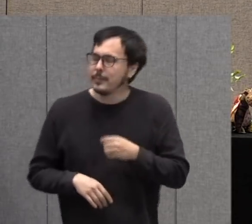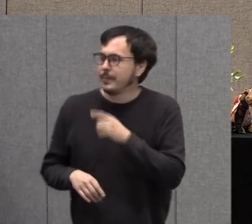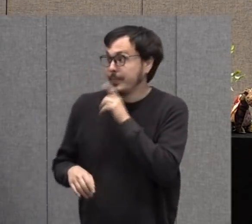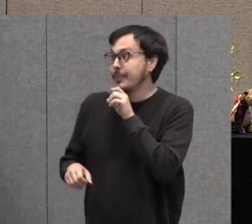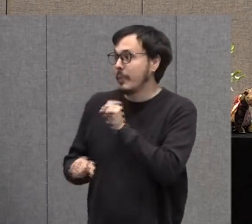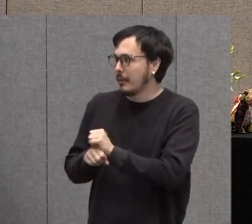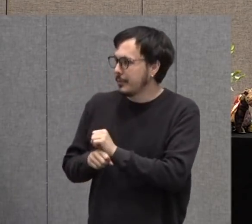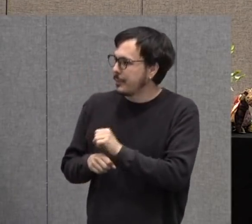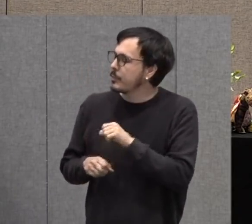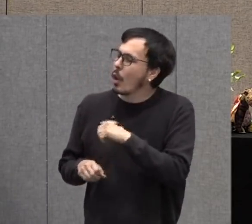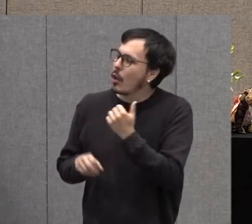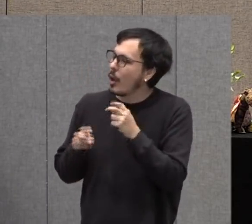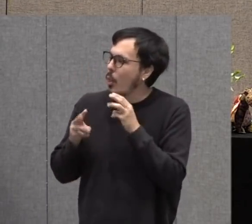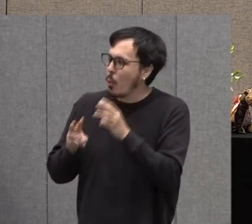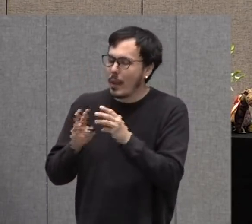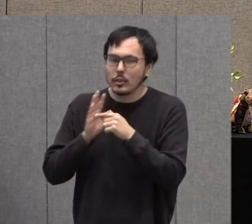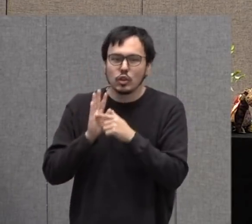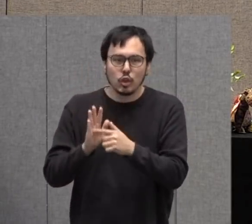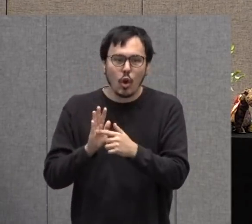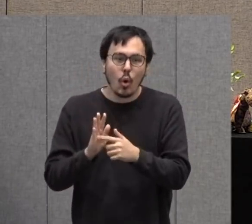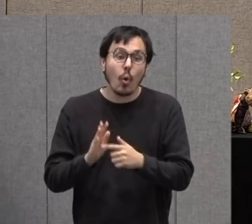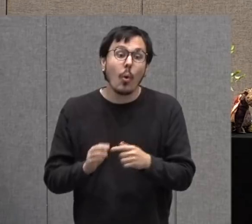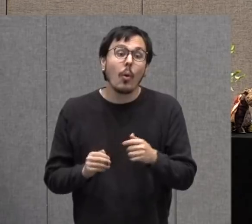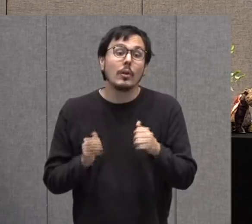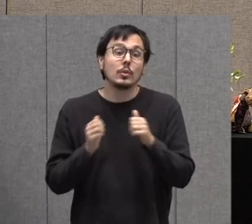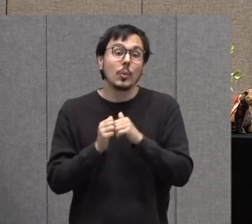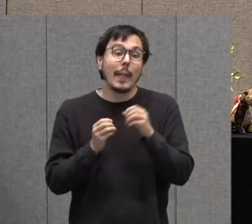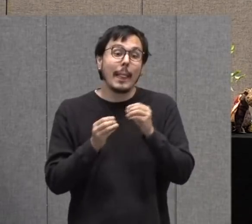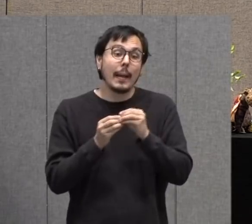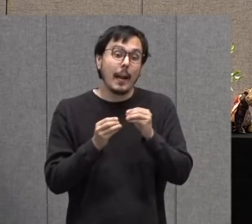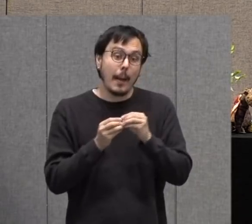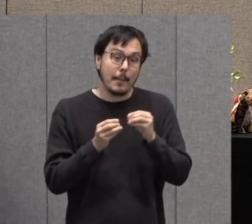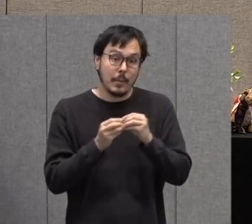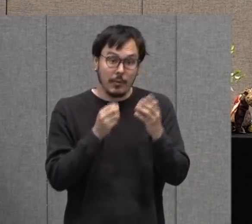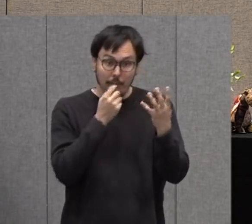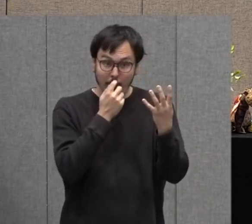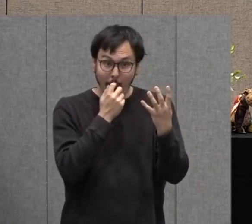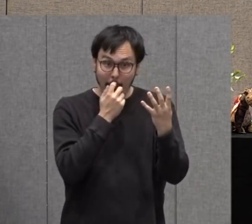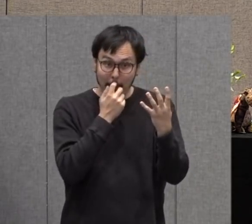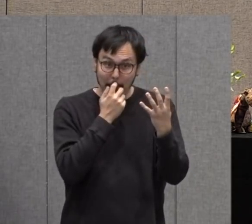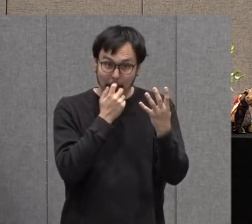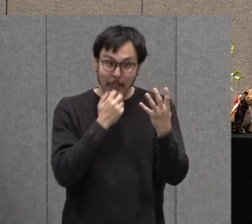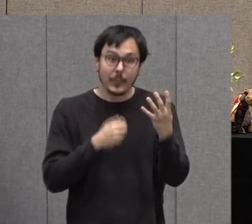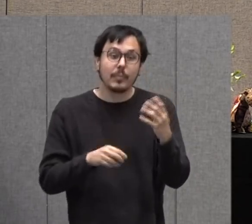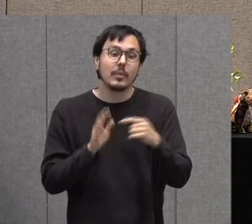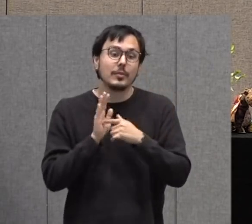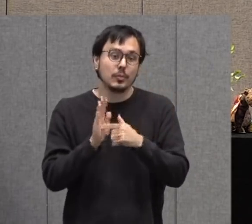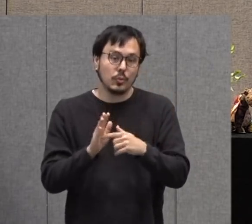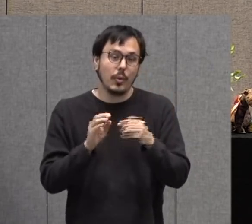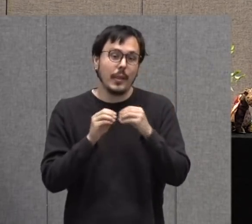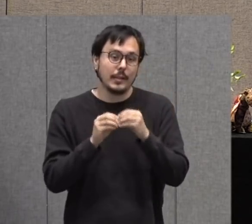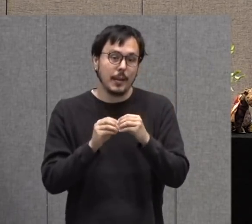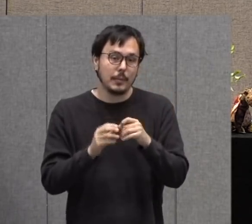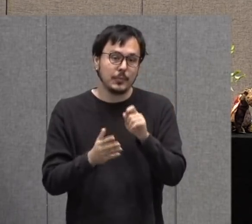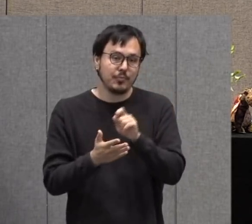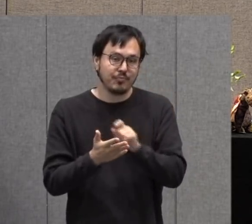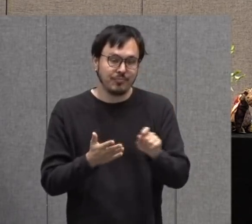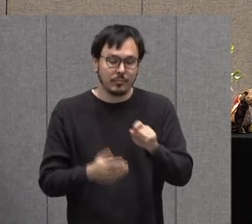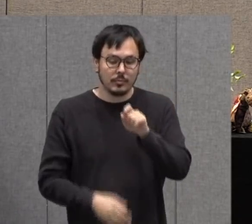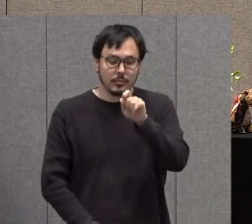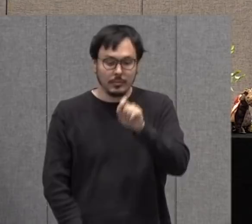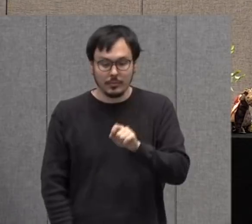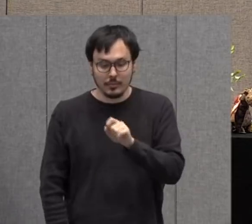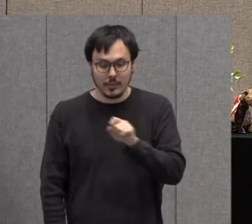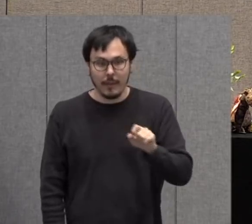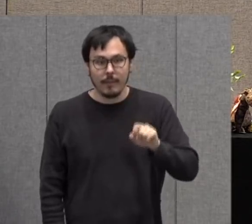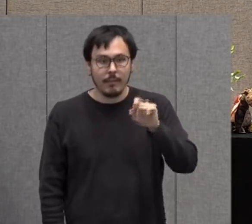to represent these 4 dots is with the number 4. 4. Definitely. That's a good